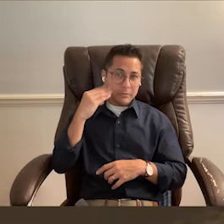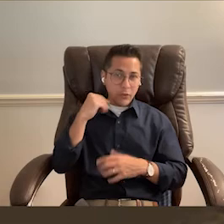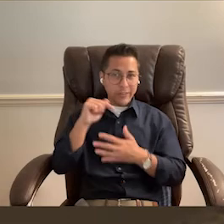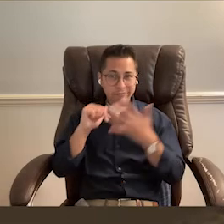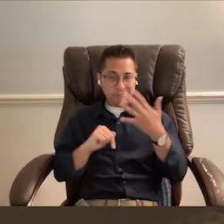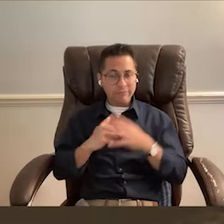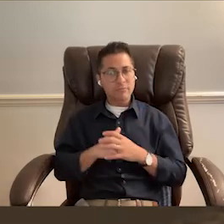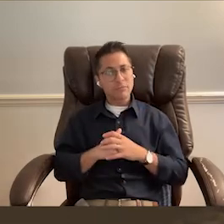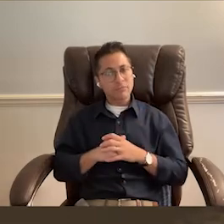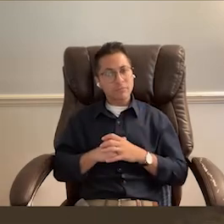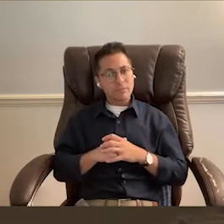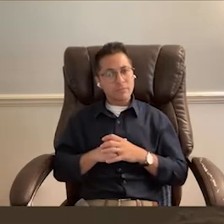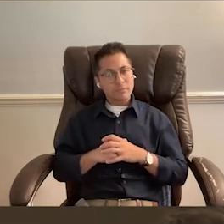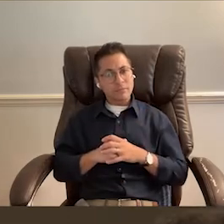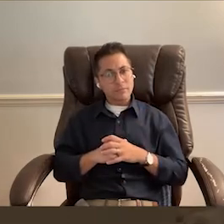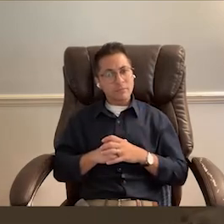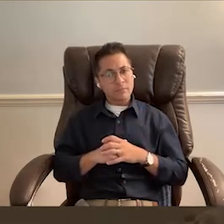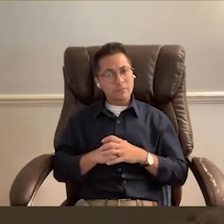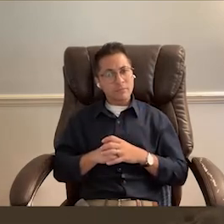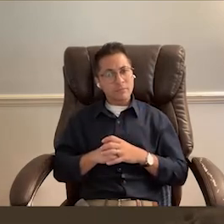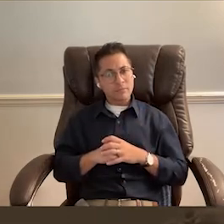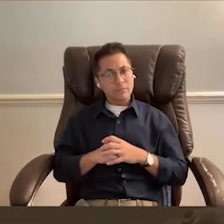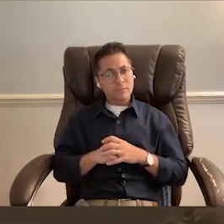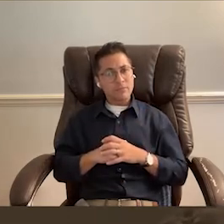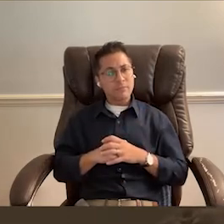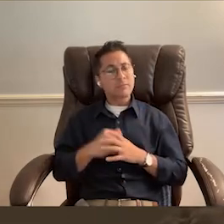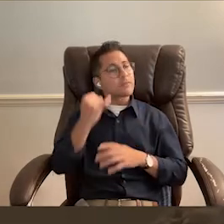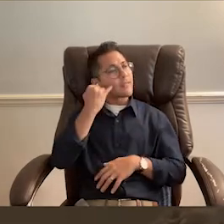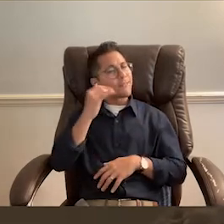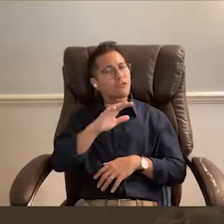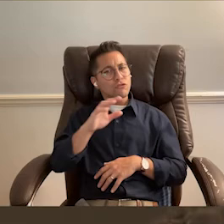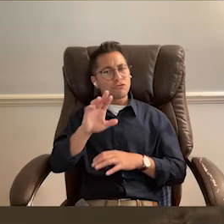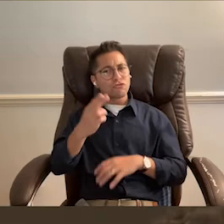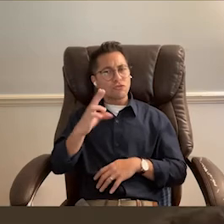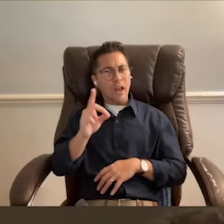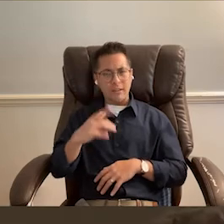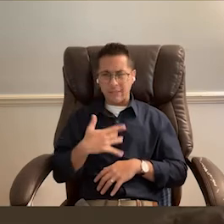And what to do if your child is in crisis. Okay, expressing,